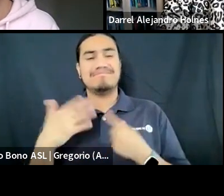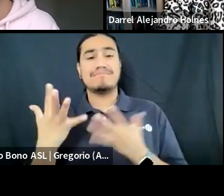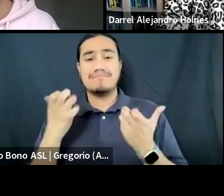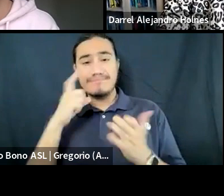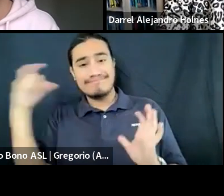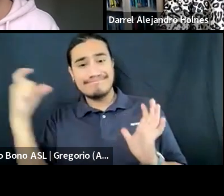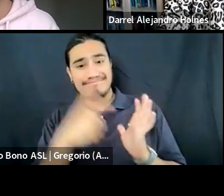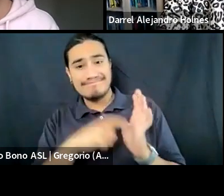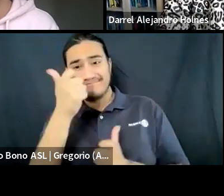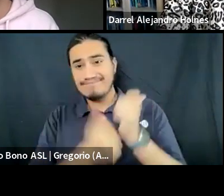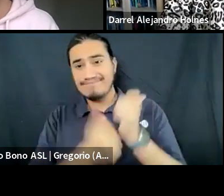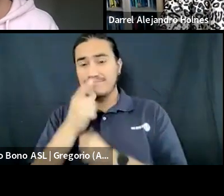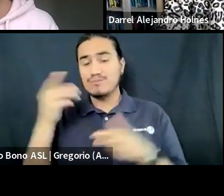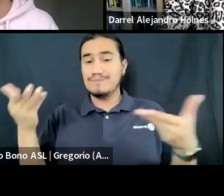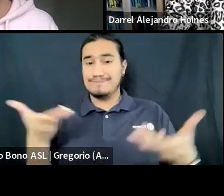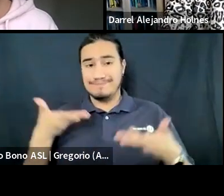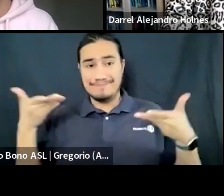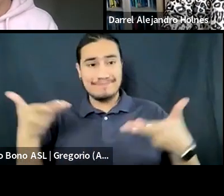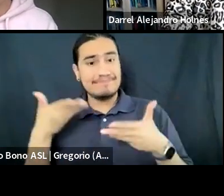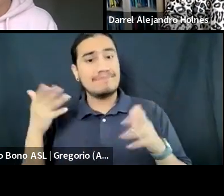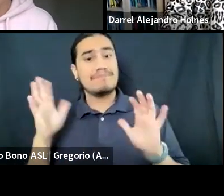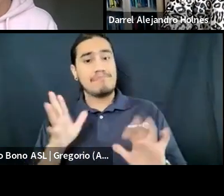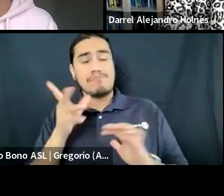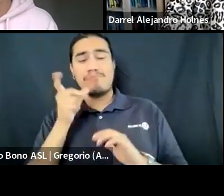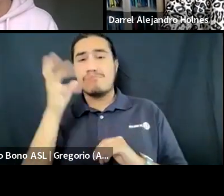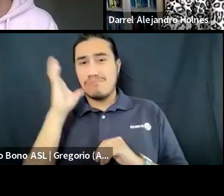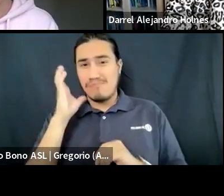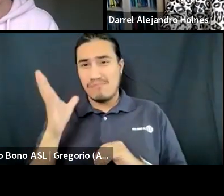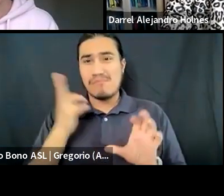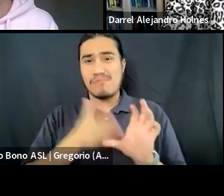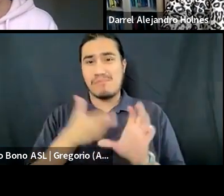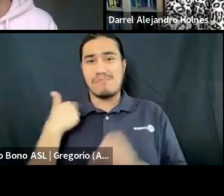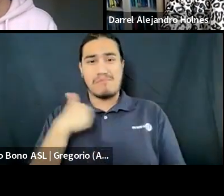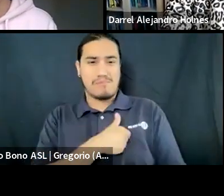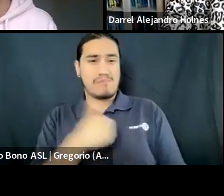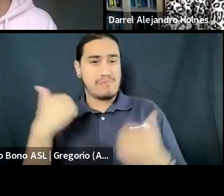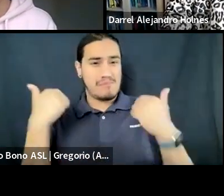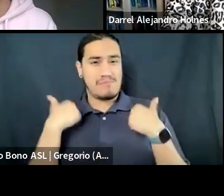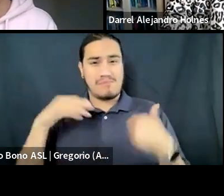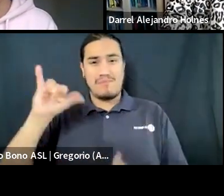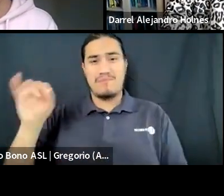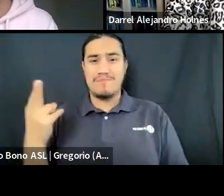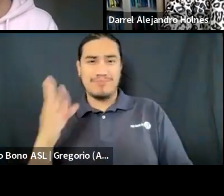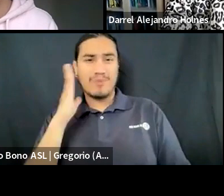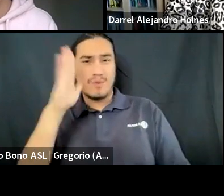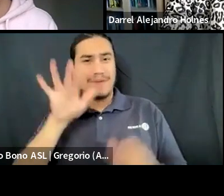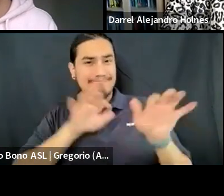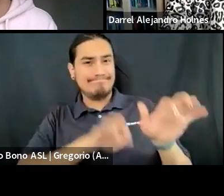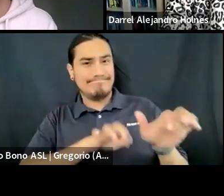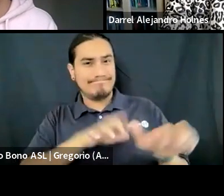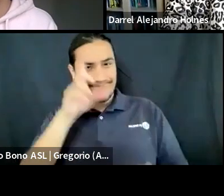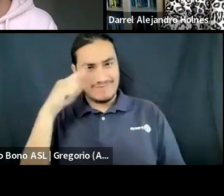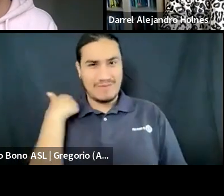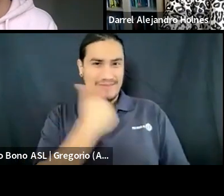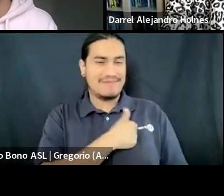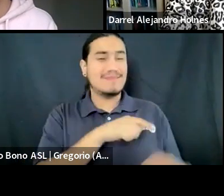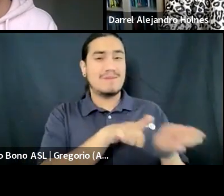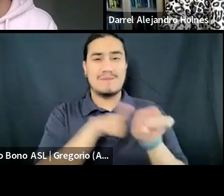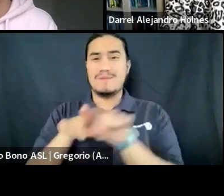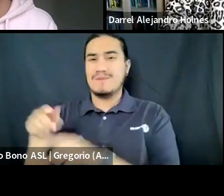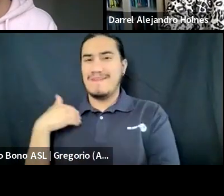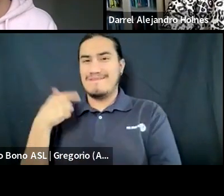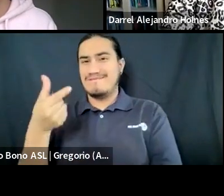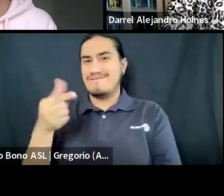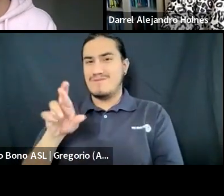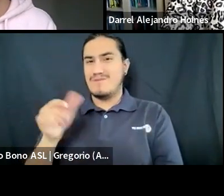acknowledge everyone who is here, who will be joining us. We have Josh, who's going to be doing our captions today, and we have Gregorio